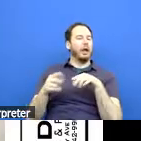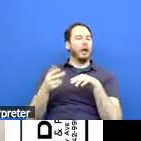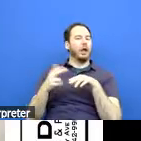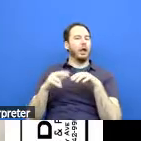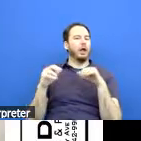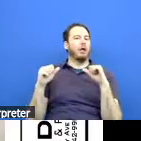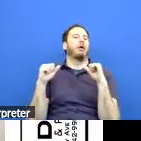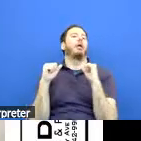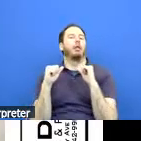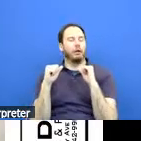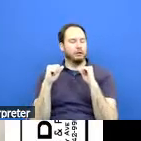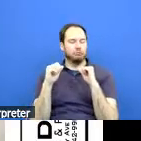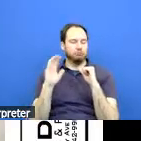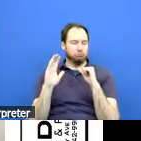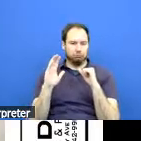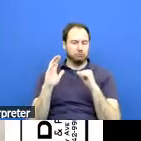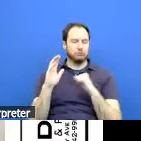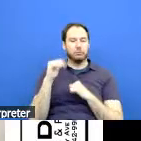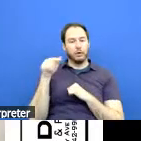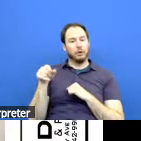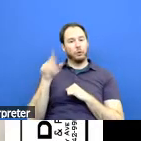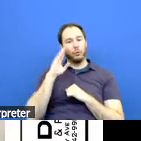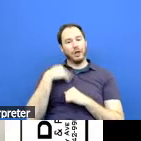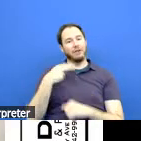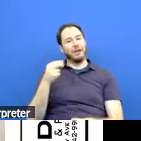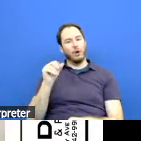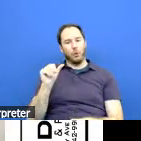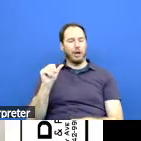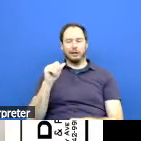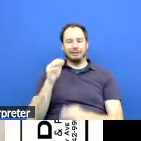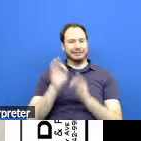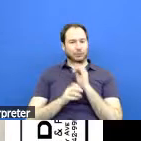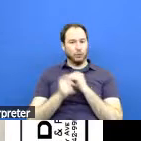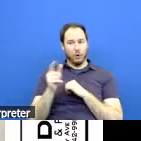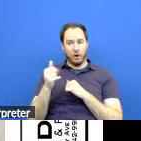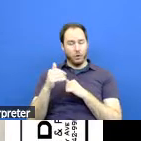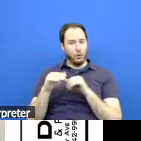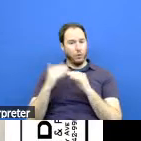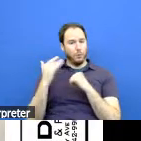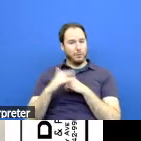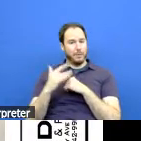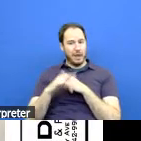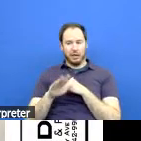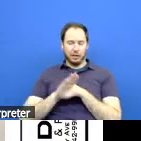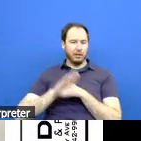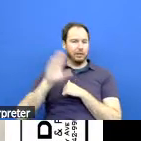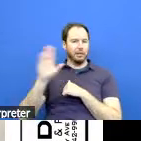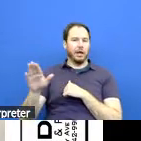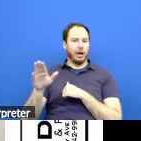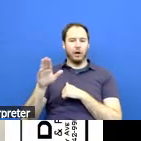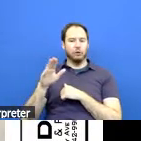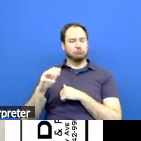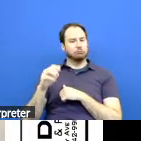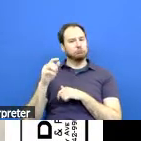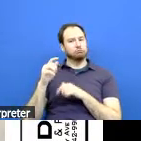happening. So in this case, because there's going to be an HOA, it's real simple. We put the conservation easement, they can't build it. The land's owned by the